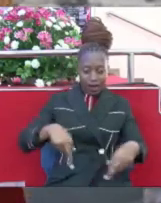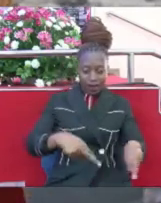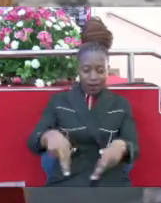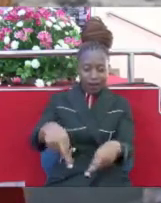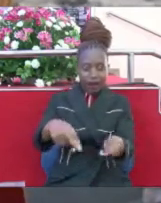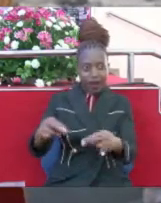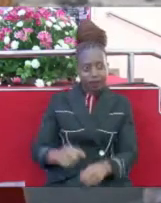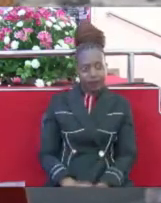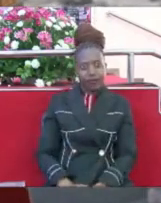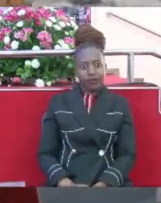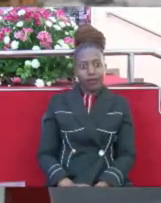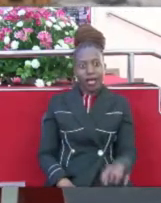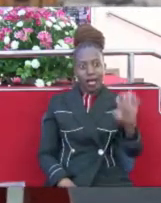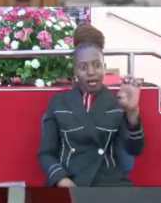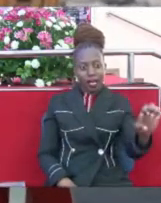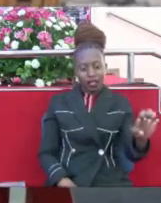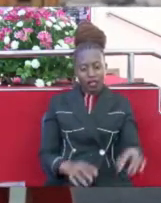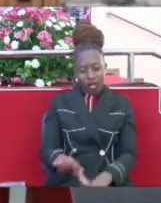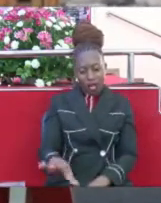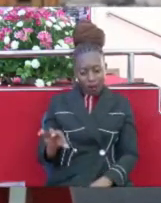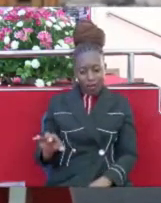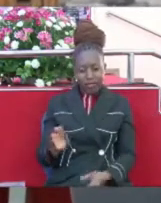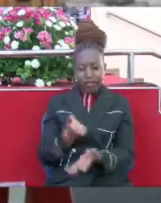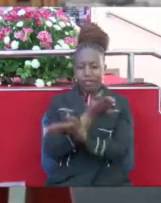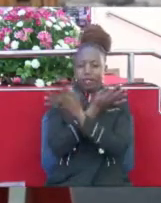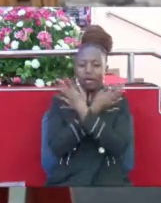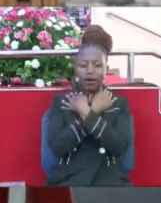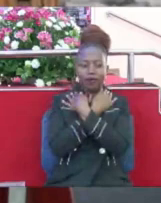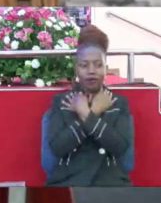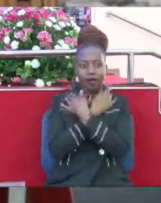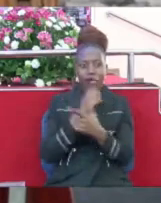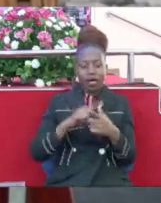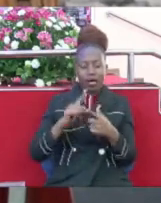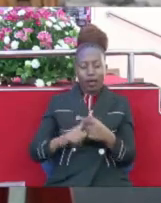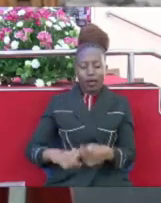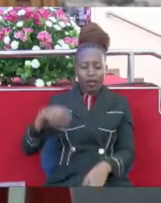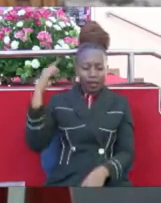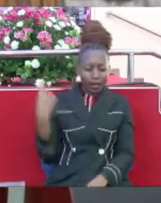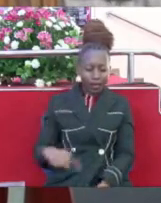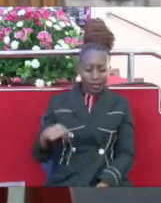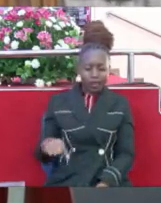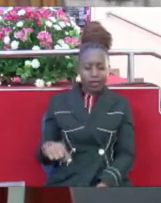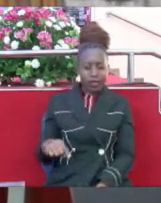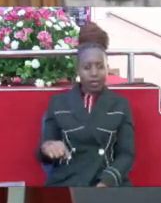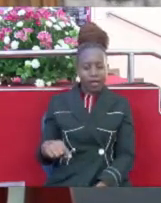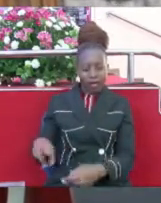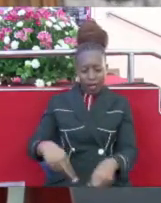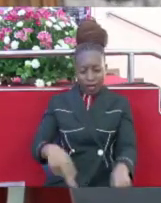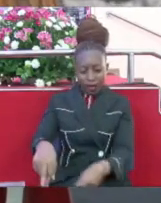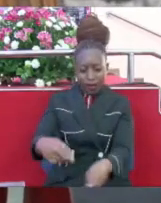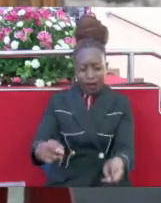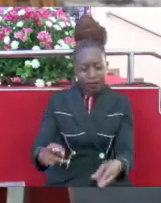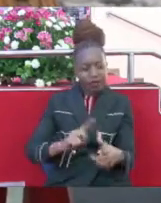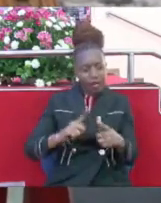Elijah picks his mantle and hits the Jordan. It parts into two.